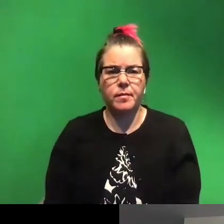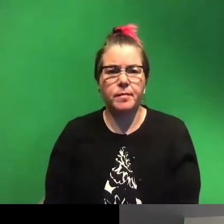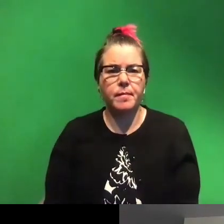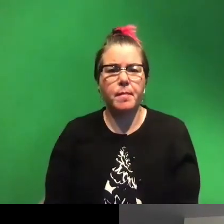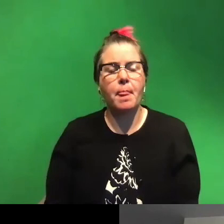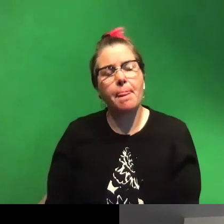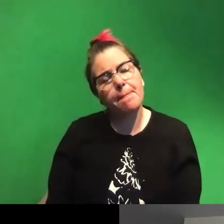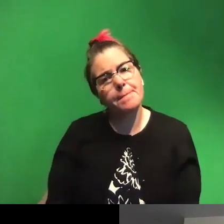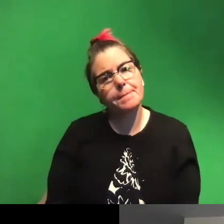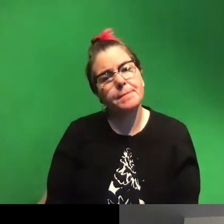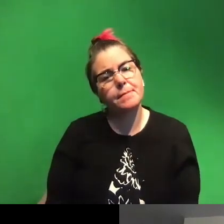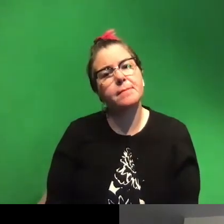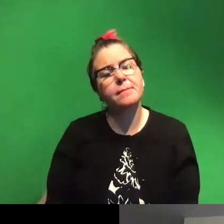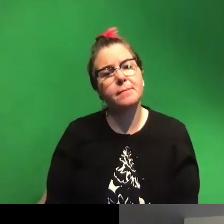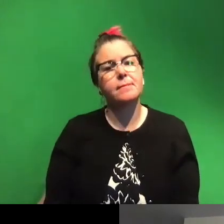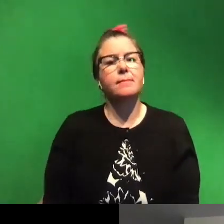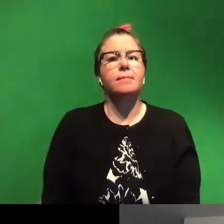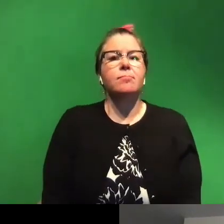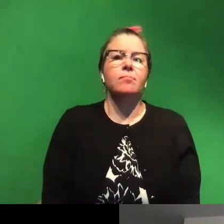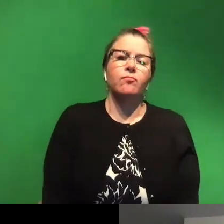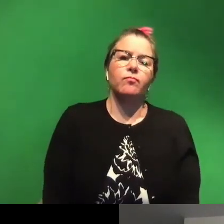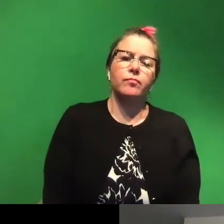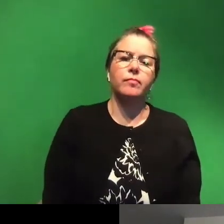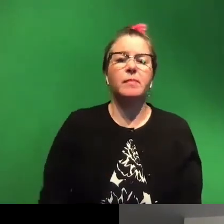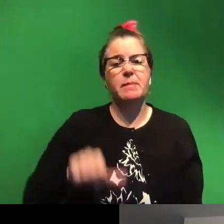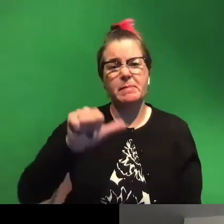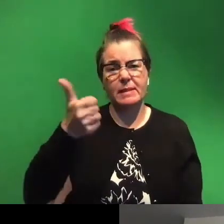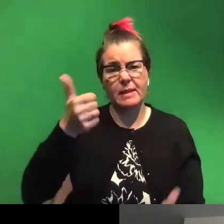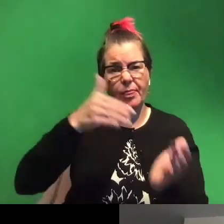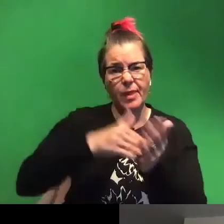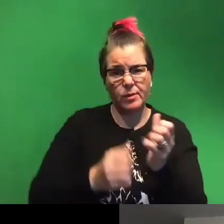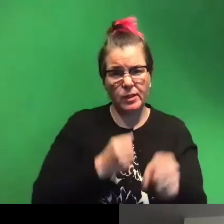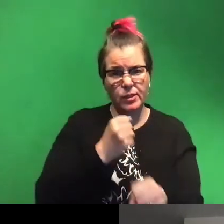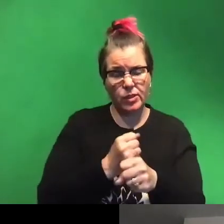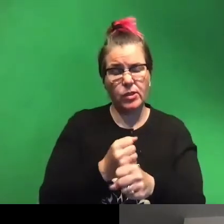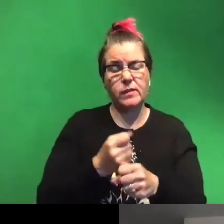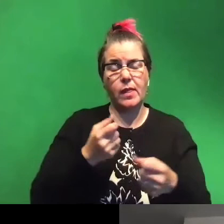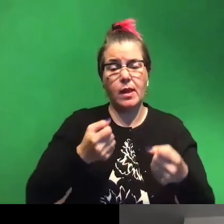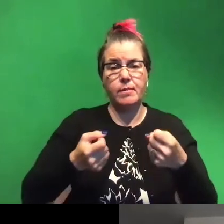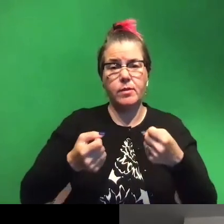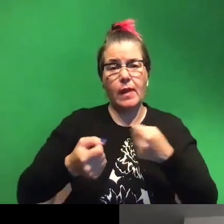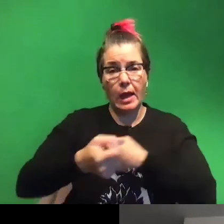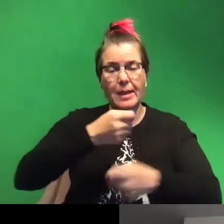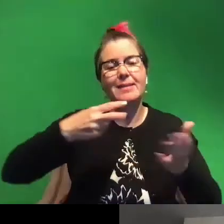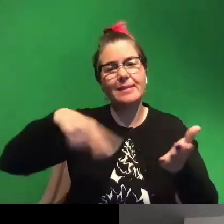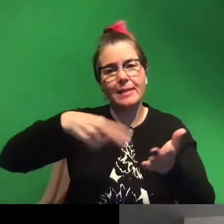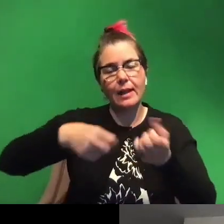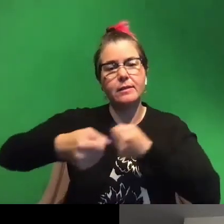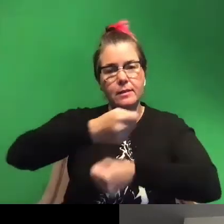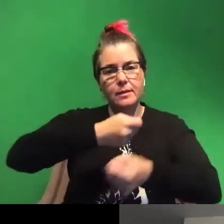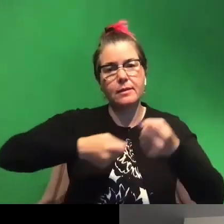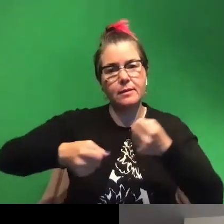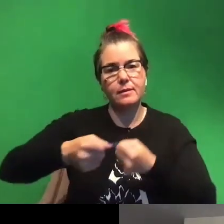So it takes like 10,000 years for them to be on this like dense. It's like kind of like